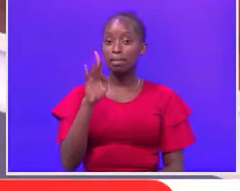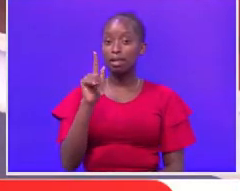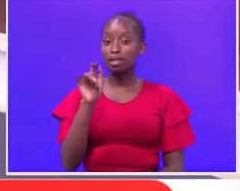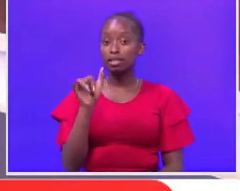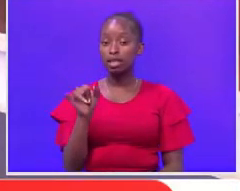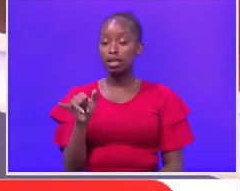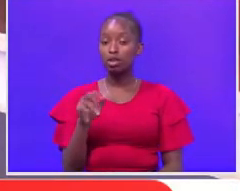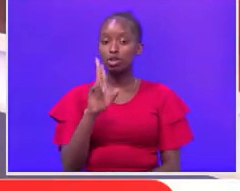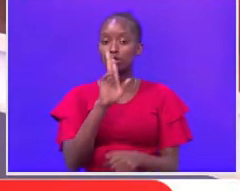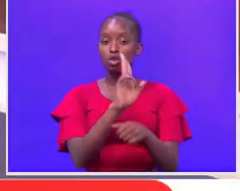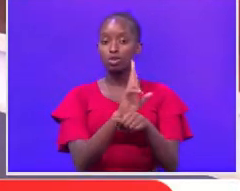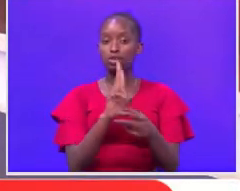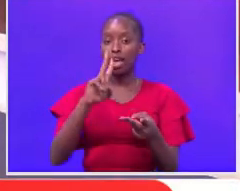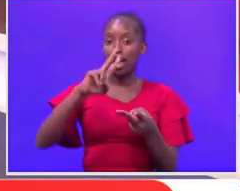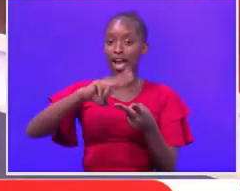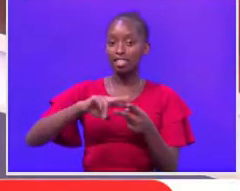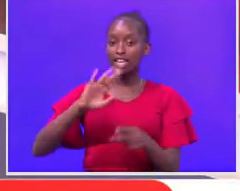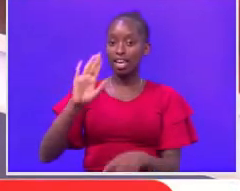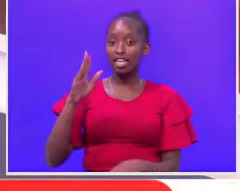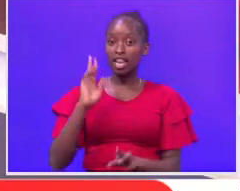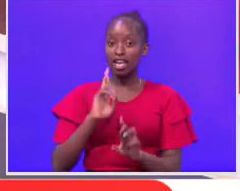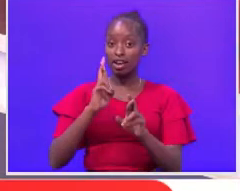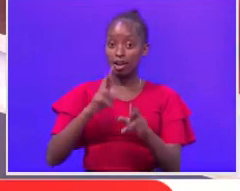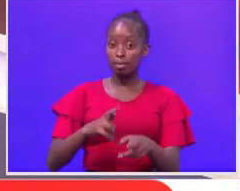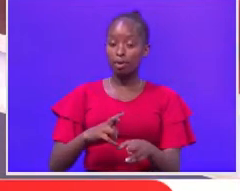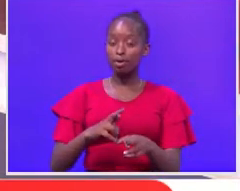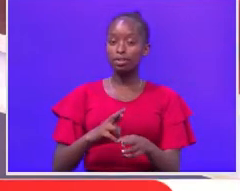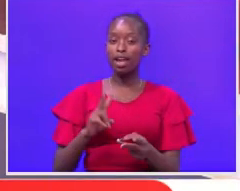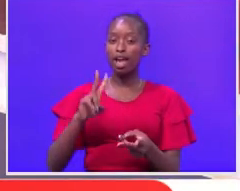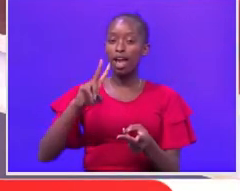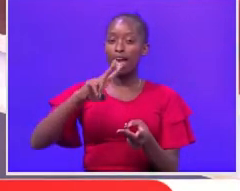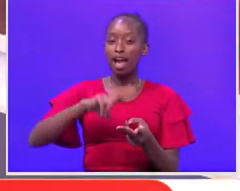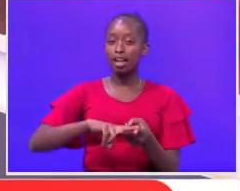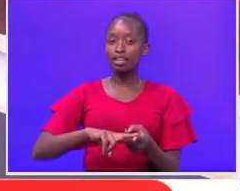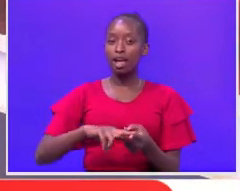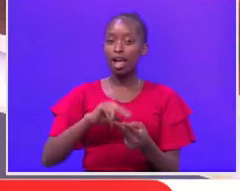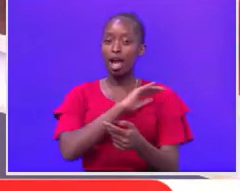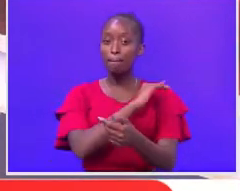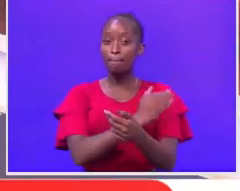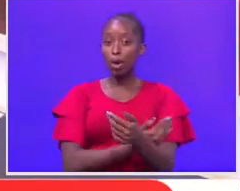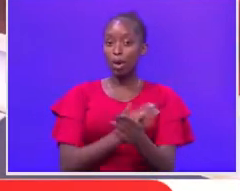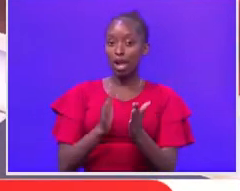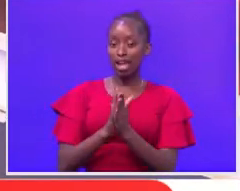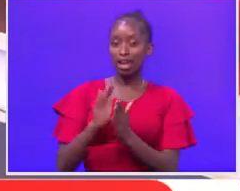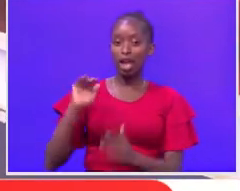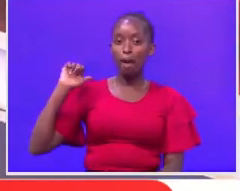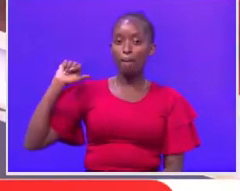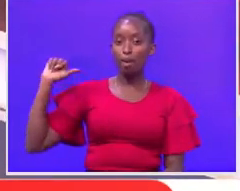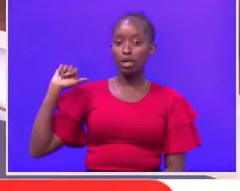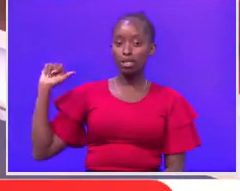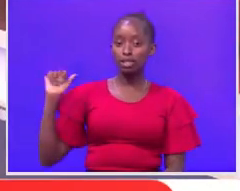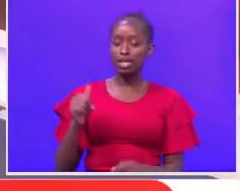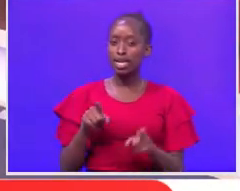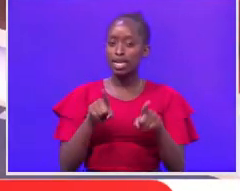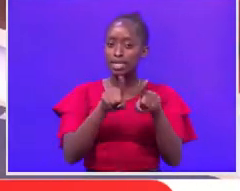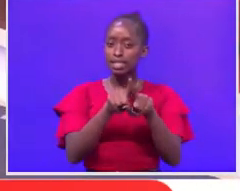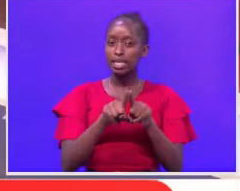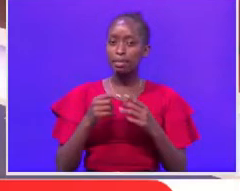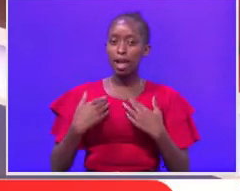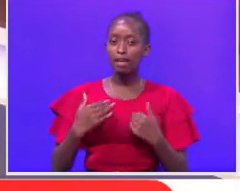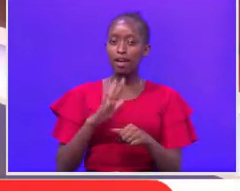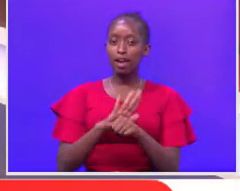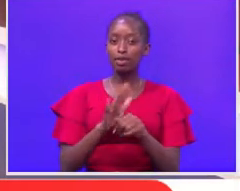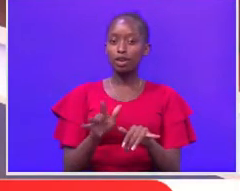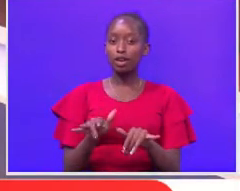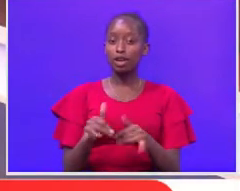Use the hashtag Daily Report, hashtag Power and Politics. Now, we also have a lot lined up for